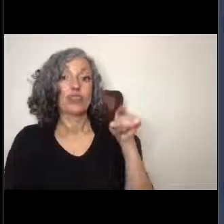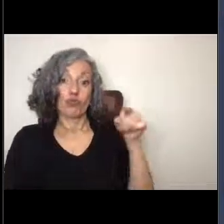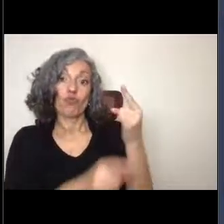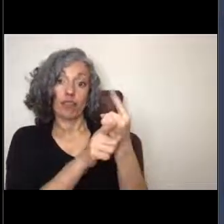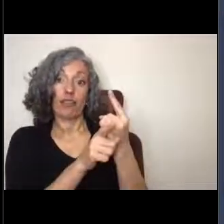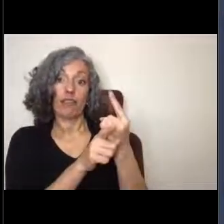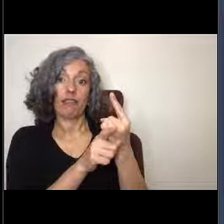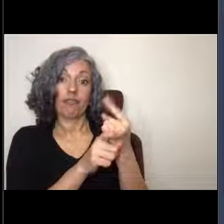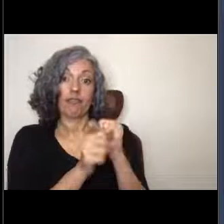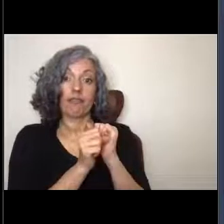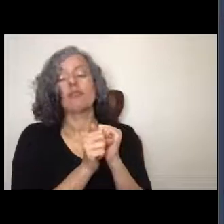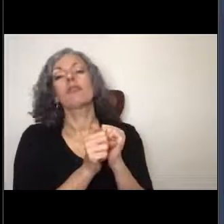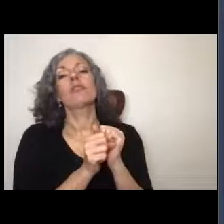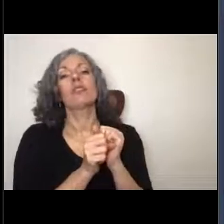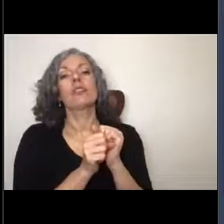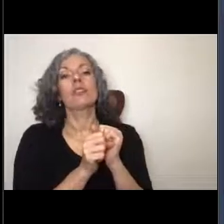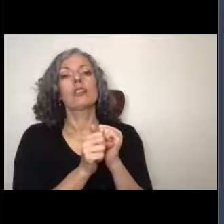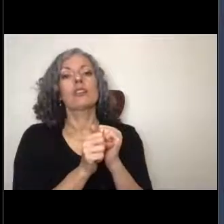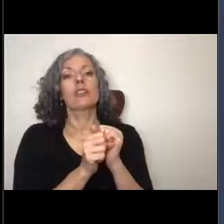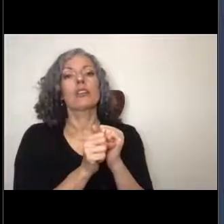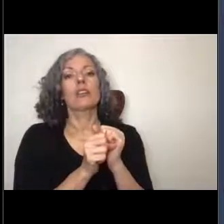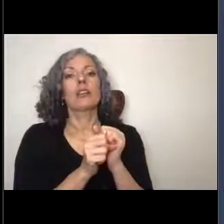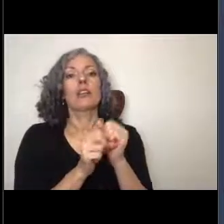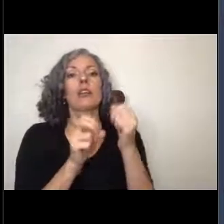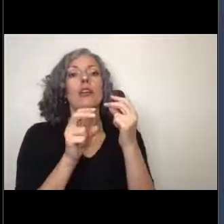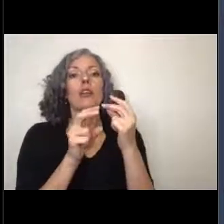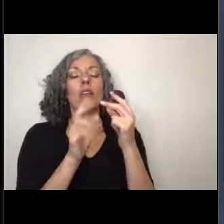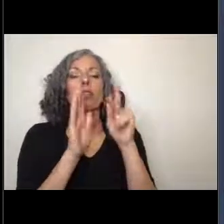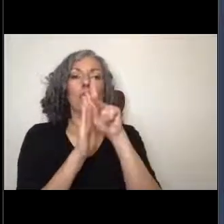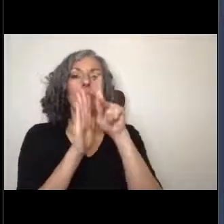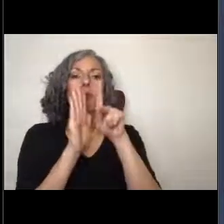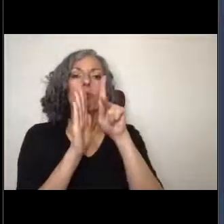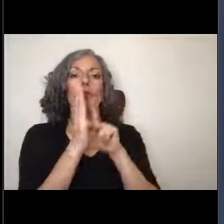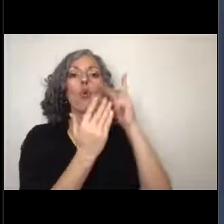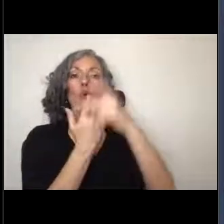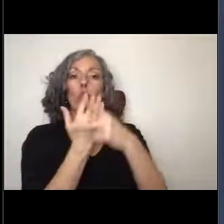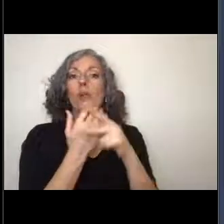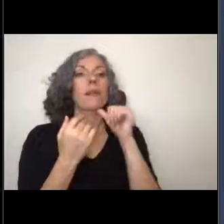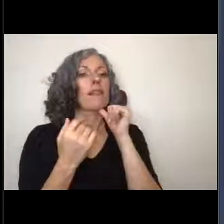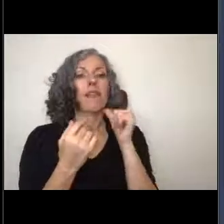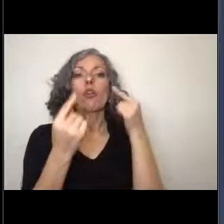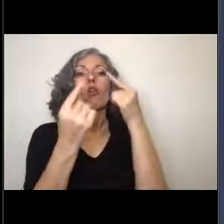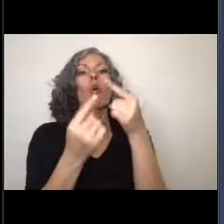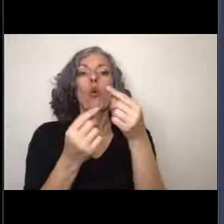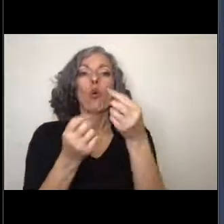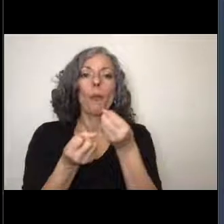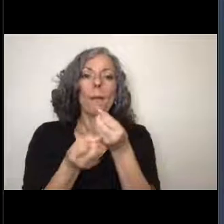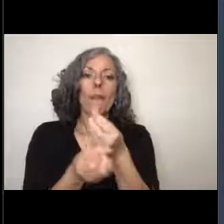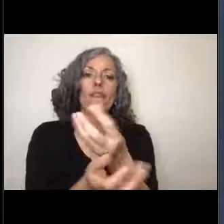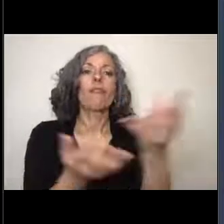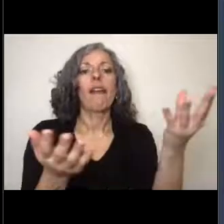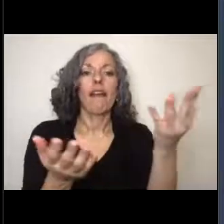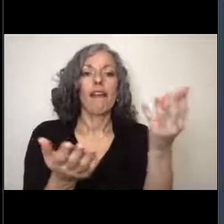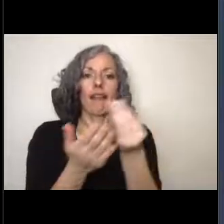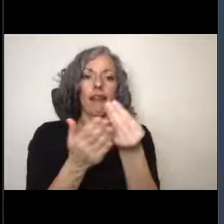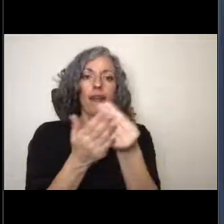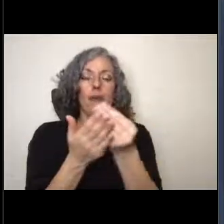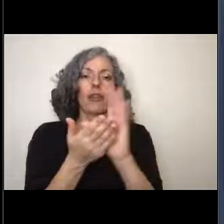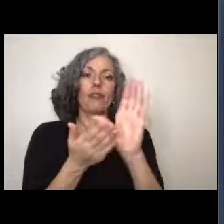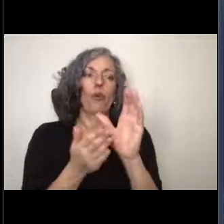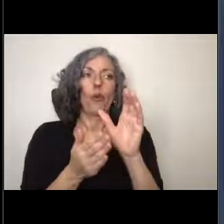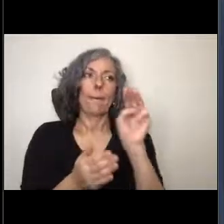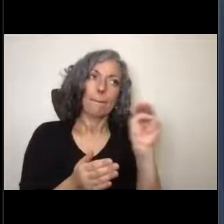that for the formula program, there is not an intent to provide funding for medium and heavy duty